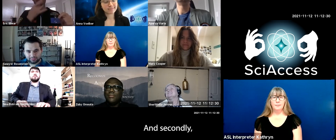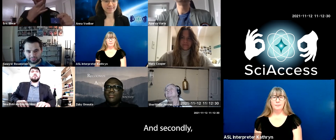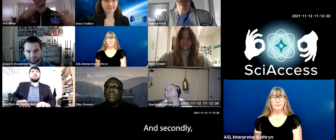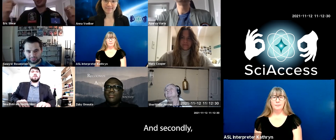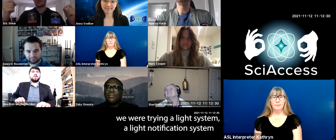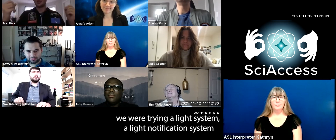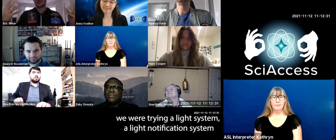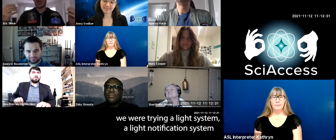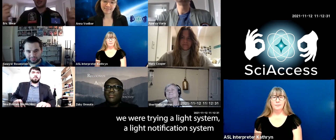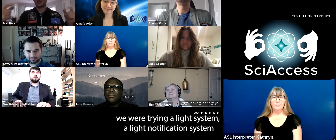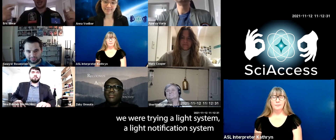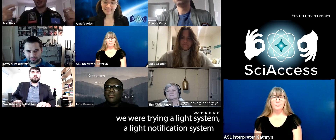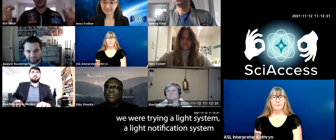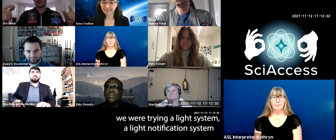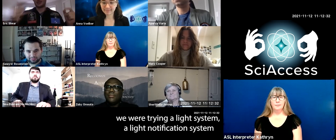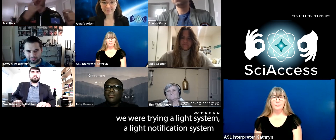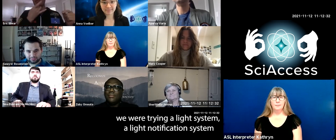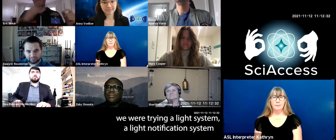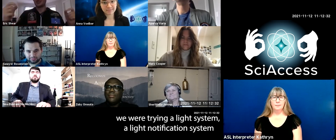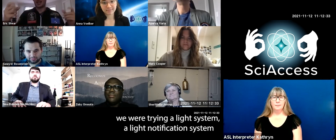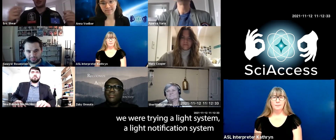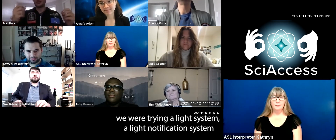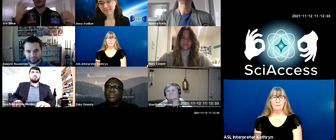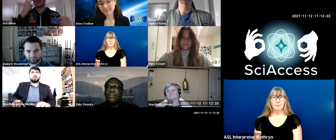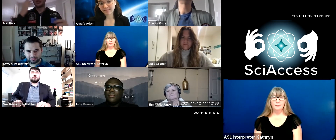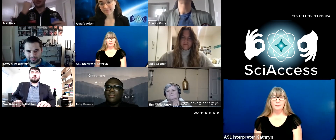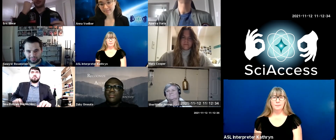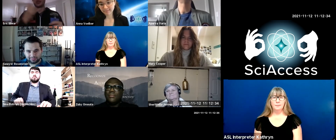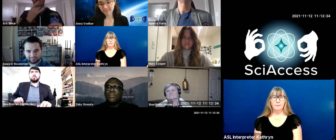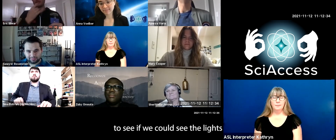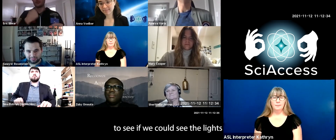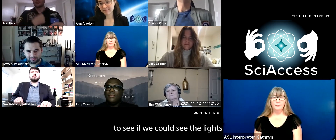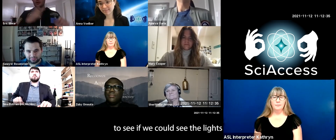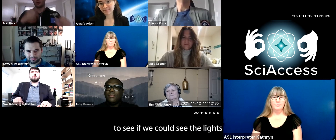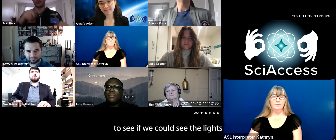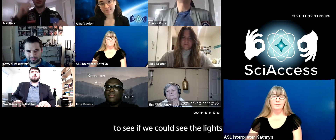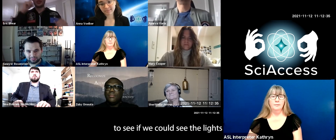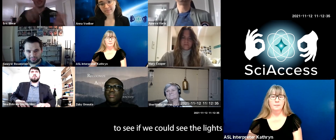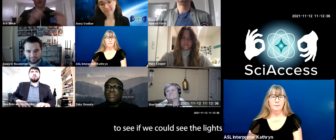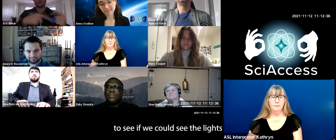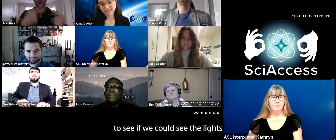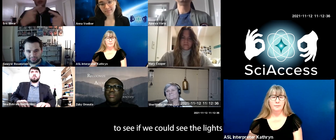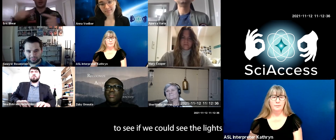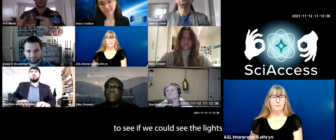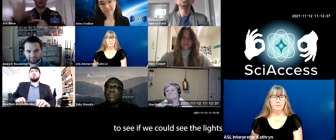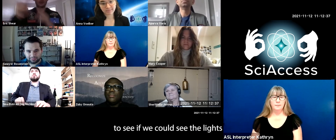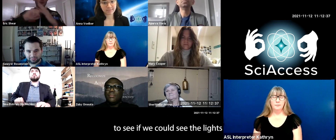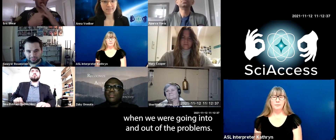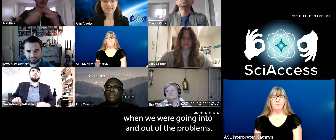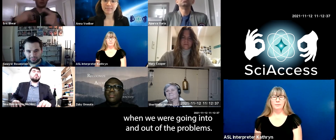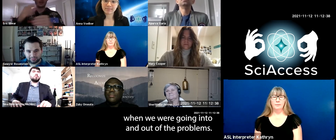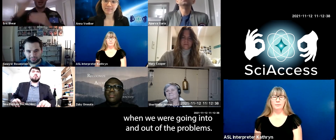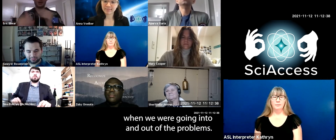And secondly, we were trying a light notification system to see if we could see the